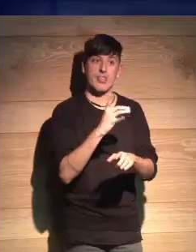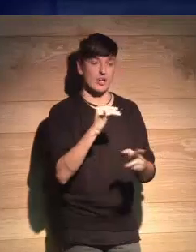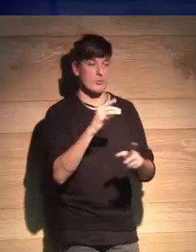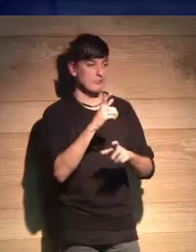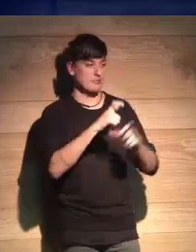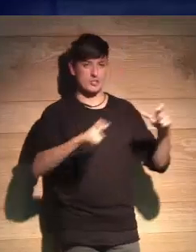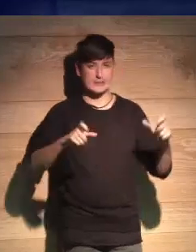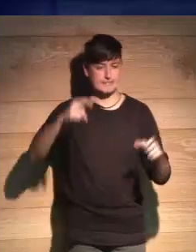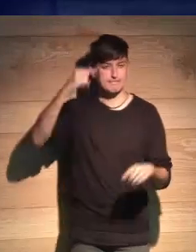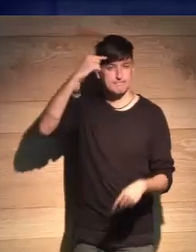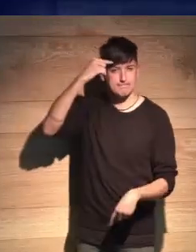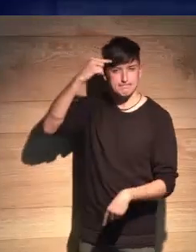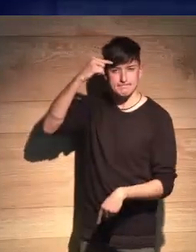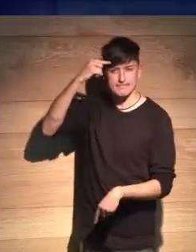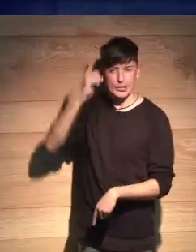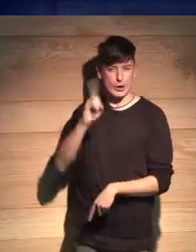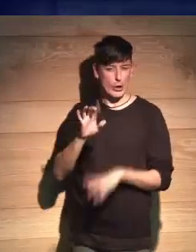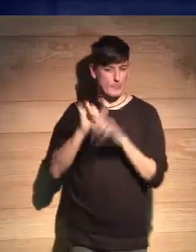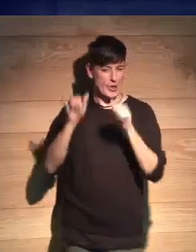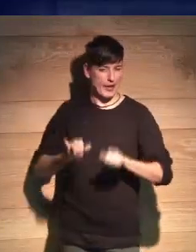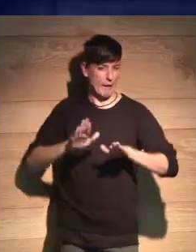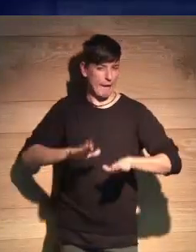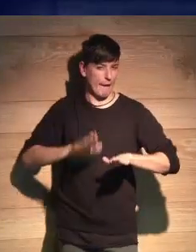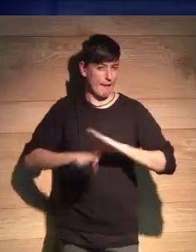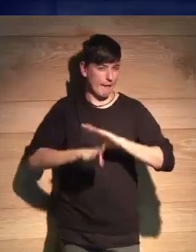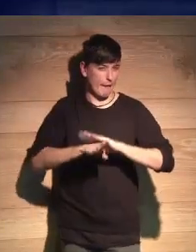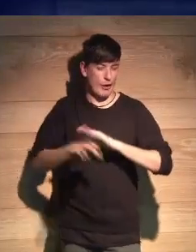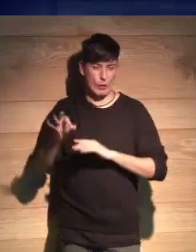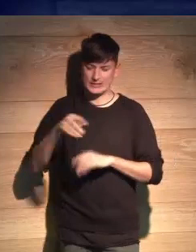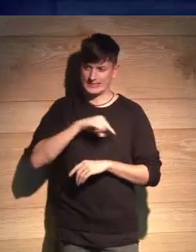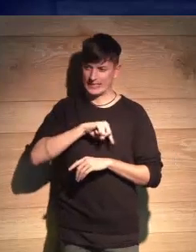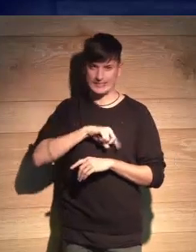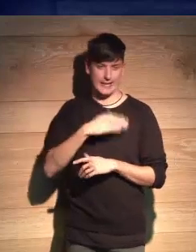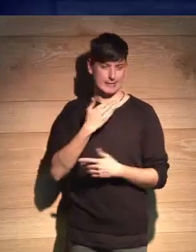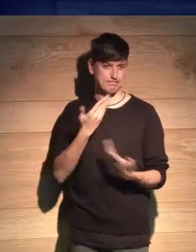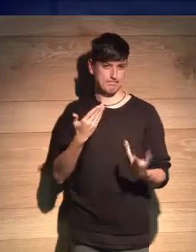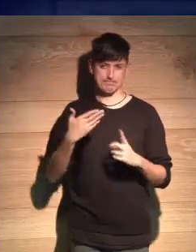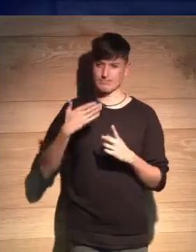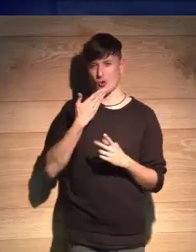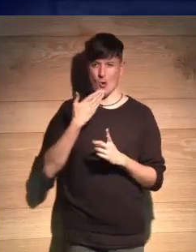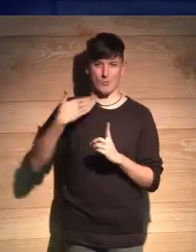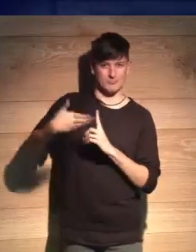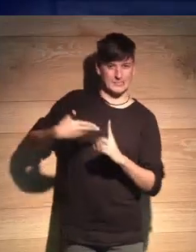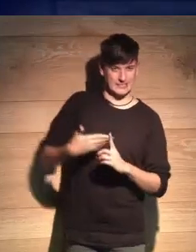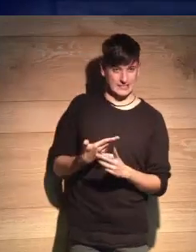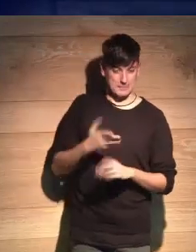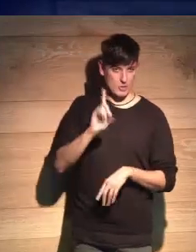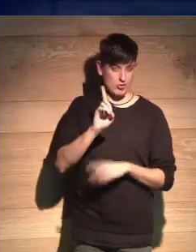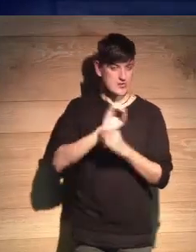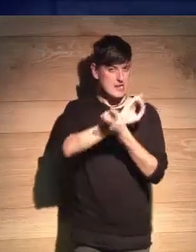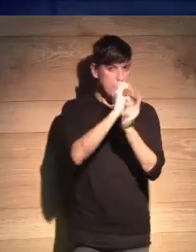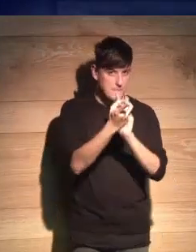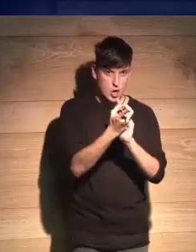voices from the past come and want to maintain the status quo. They feel they've